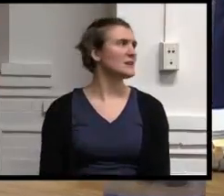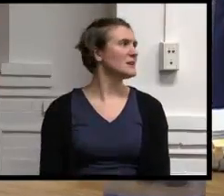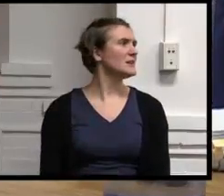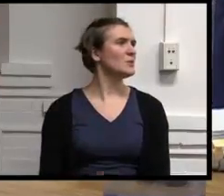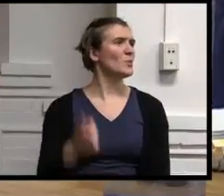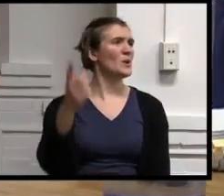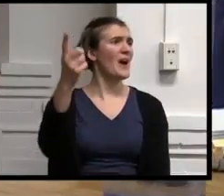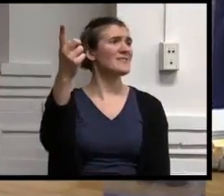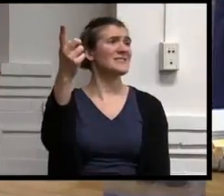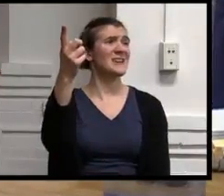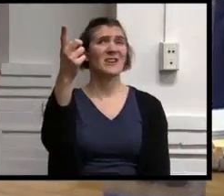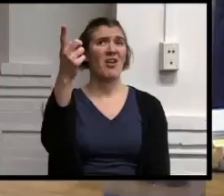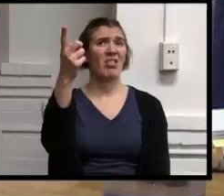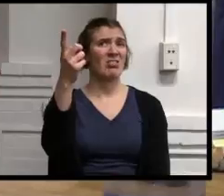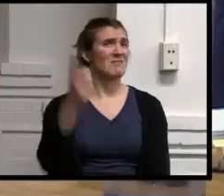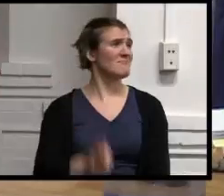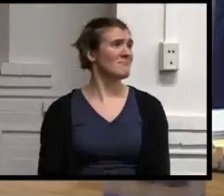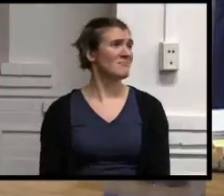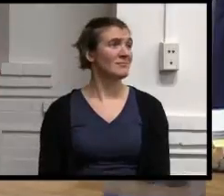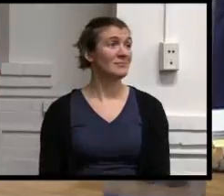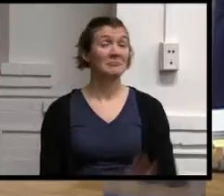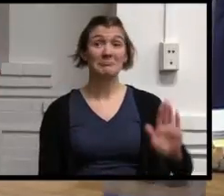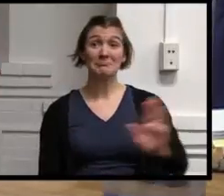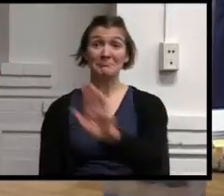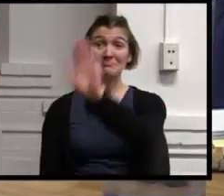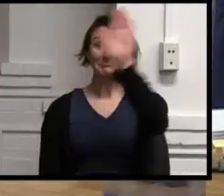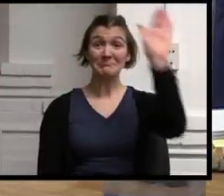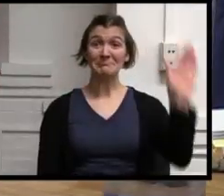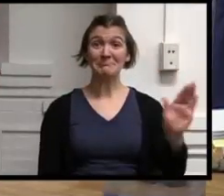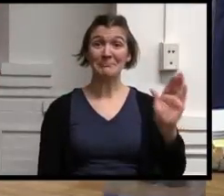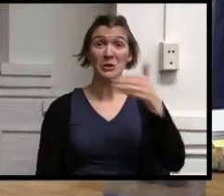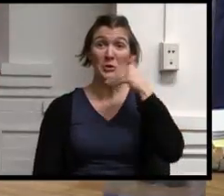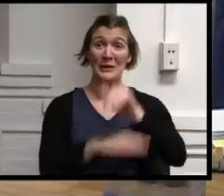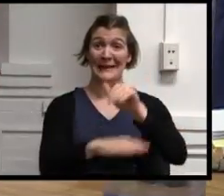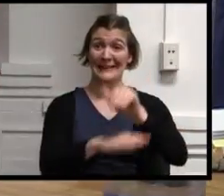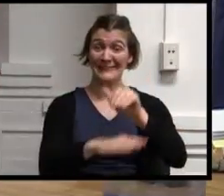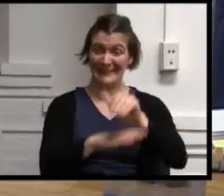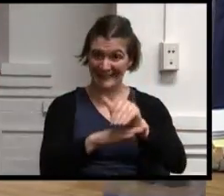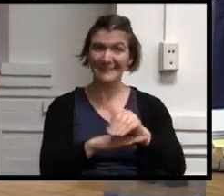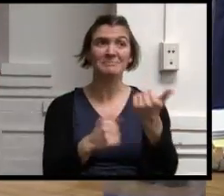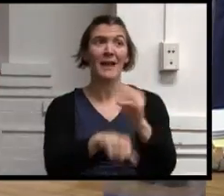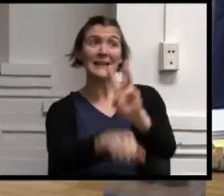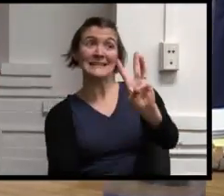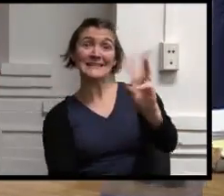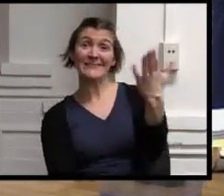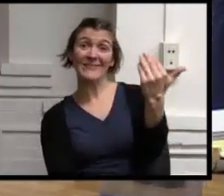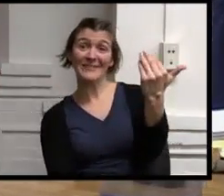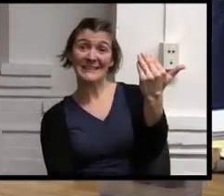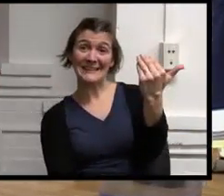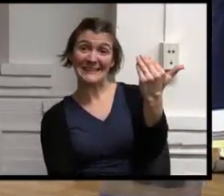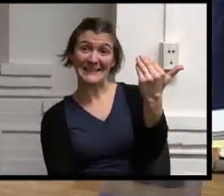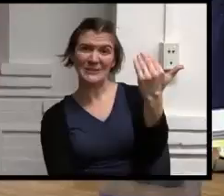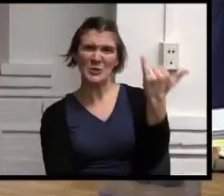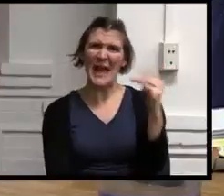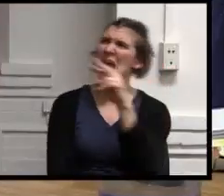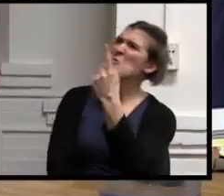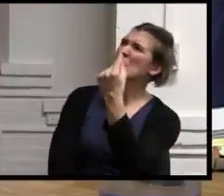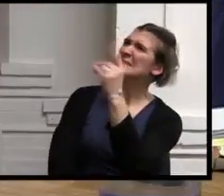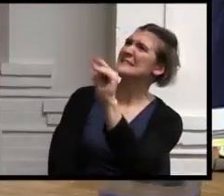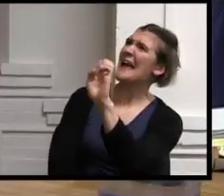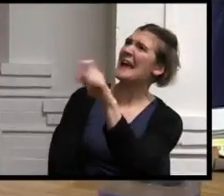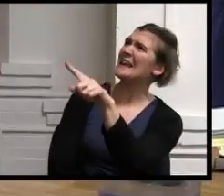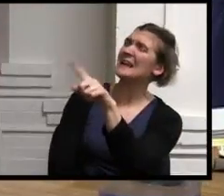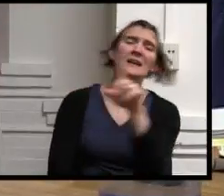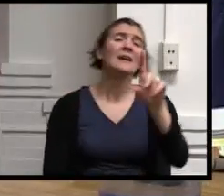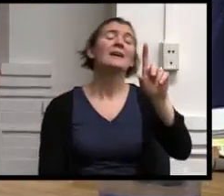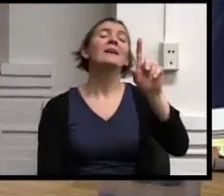Where's the TV? Good evening. It's 6:15 on